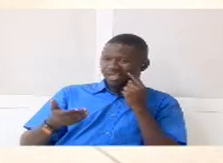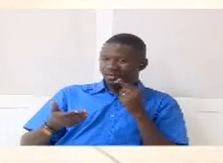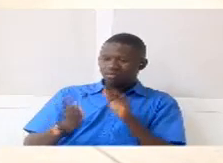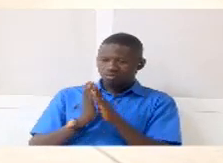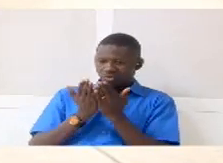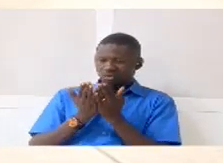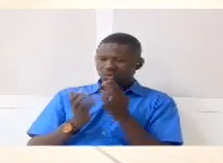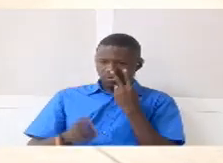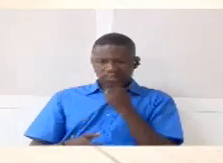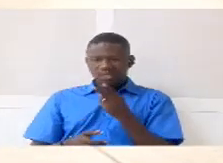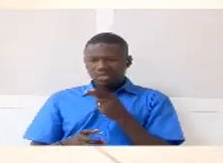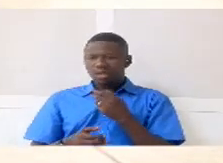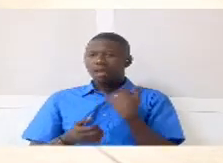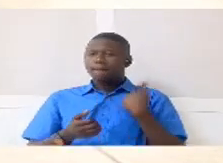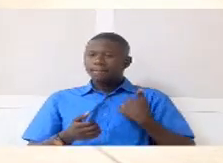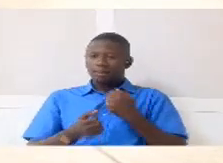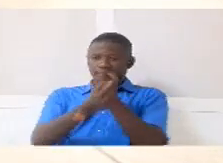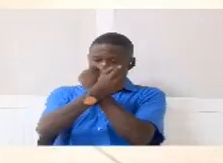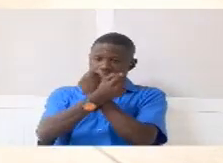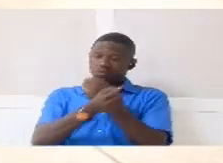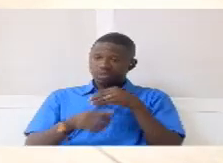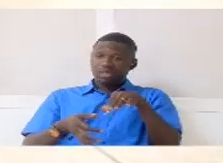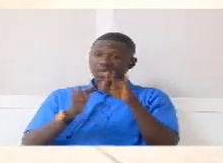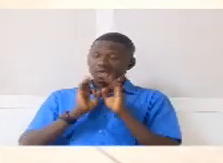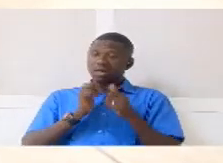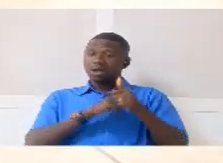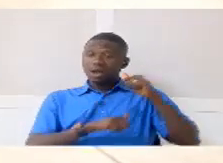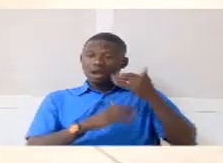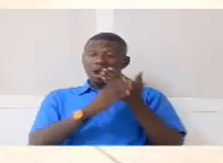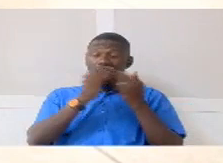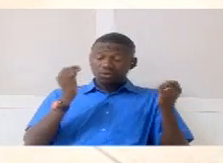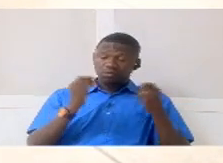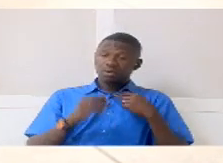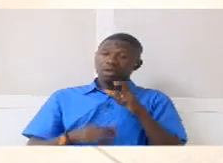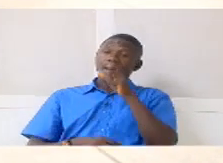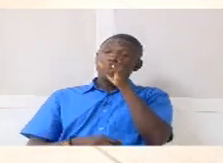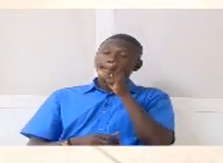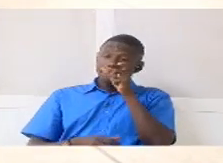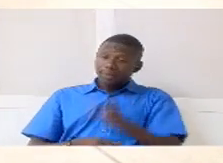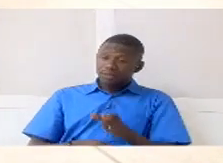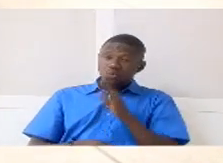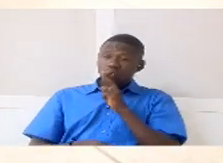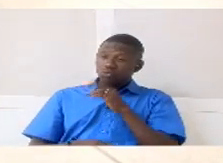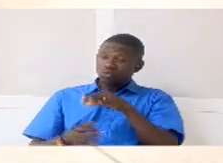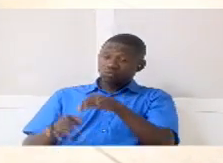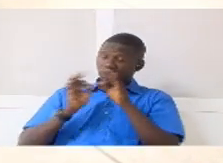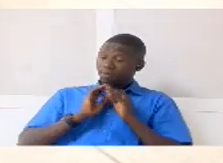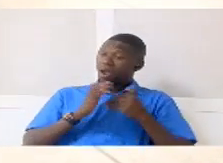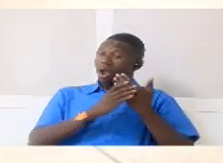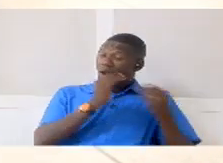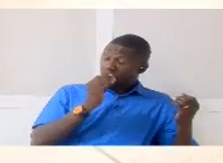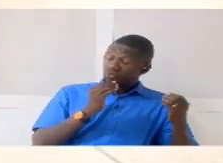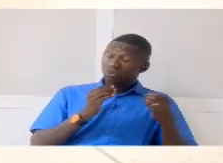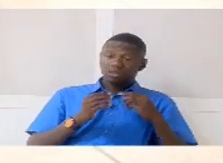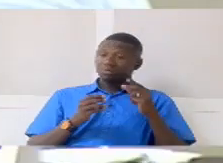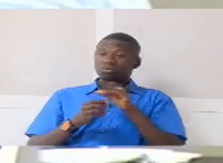see that inmates were being taken out, but the individuals who took them out are not named. The only thing we found in the book were just numbers of the